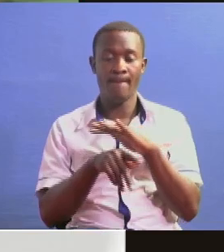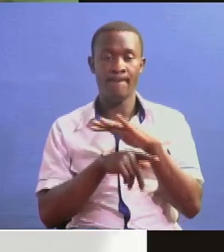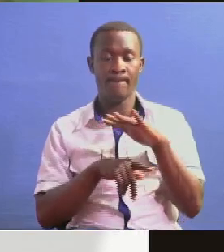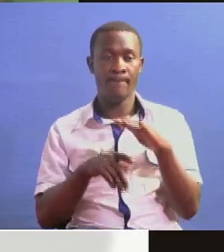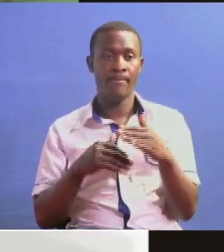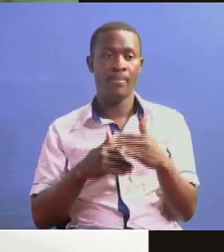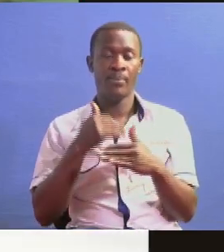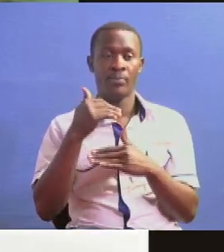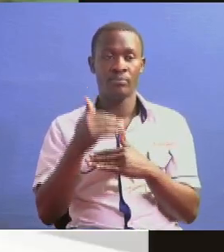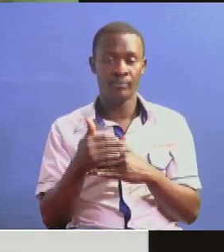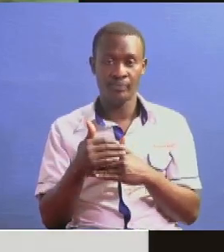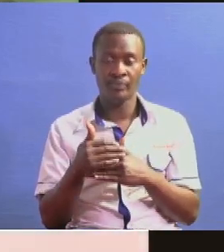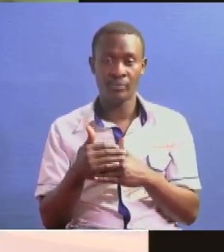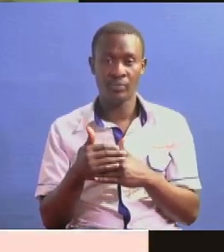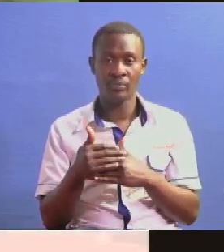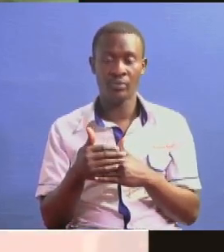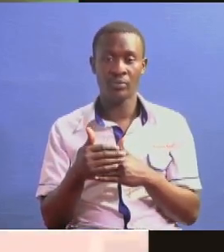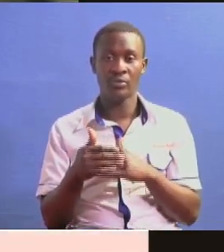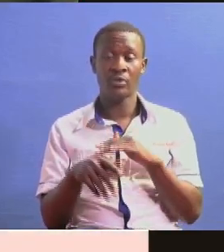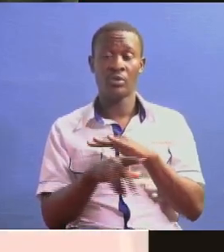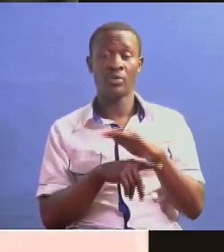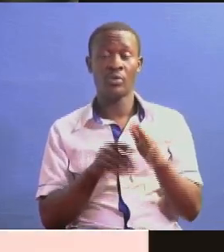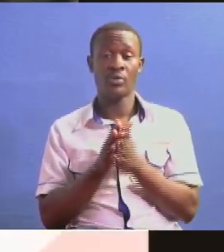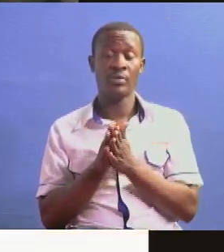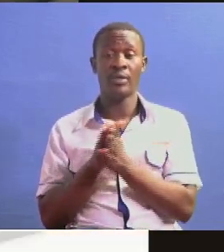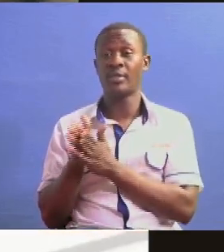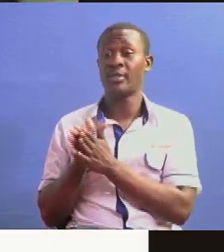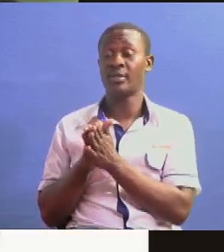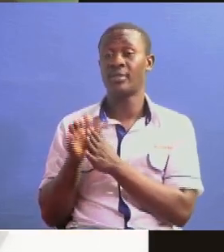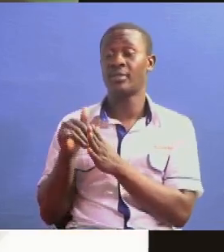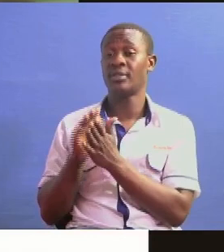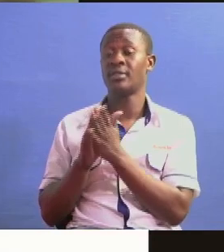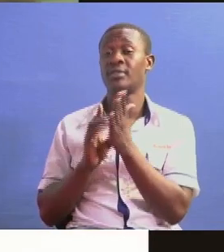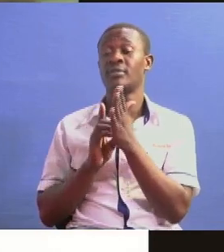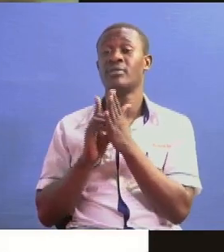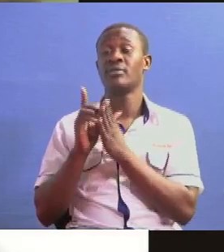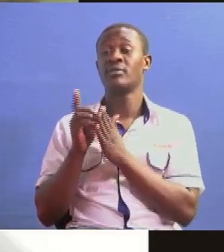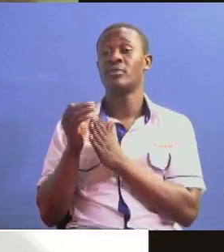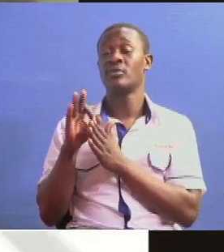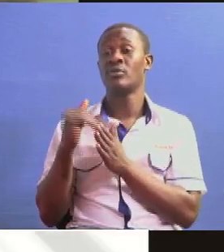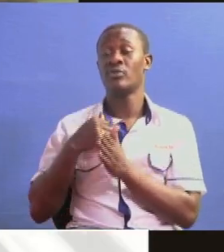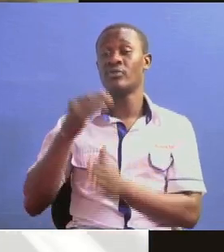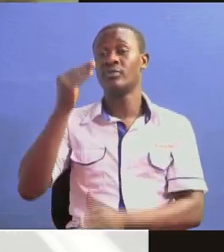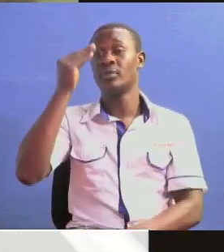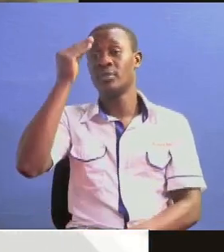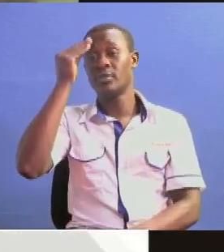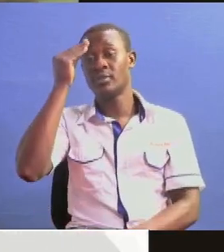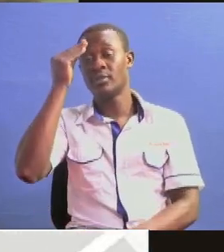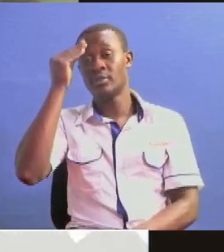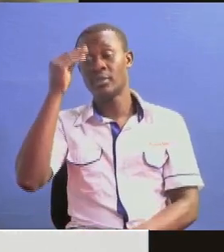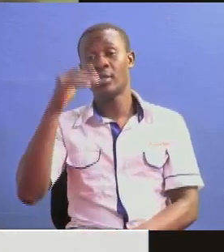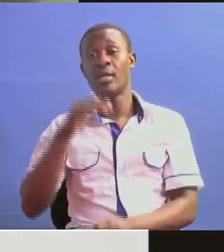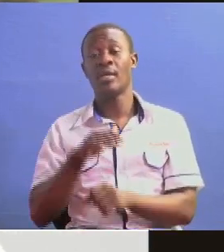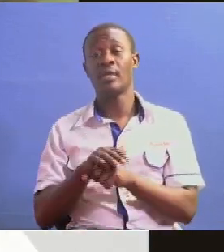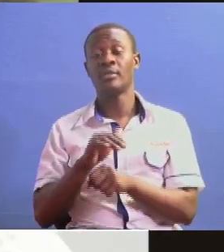After in pre-primary, we are interested in development of literacy and